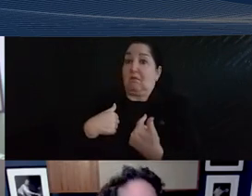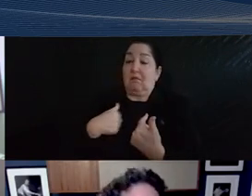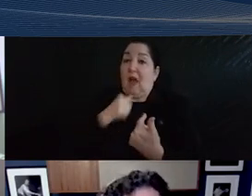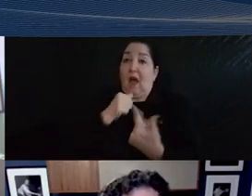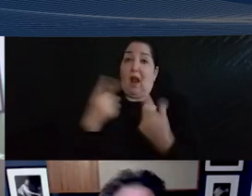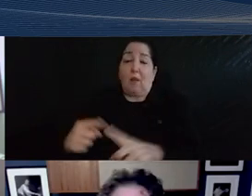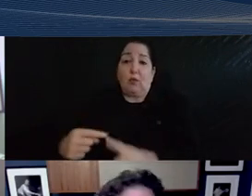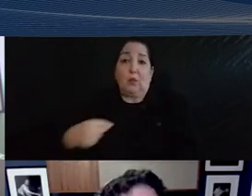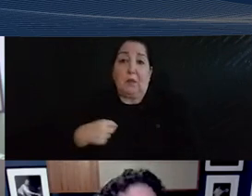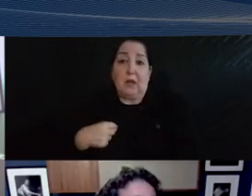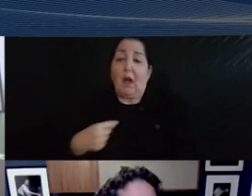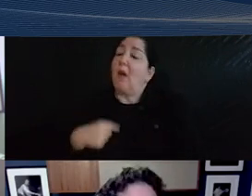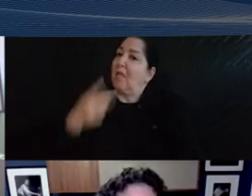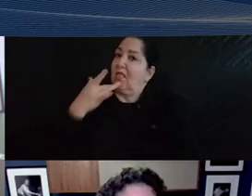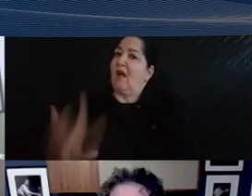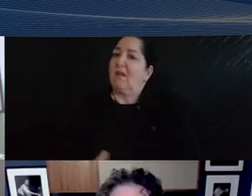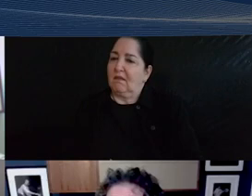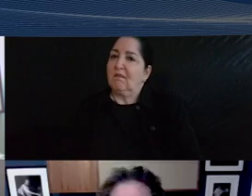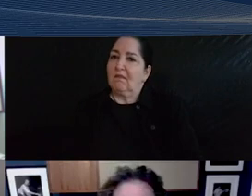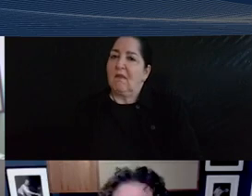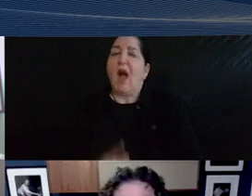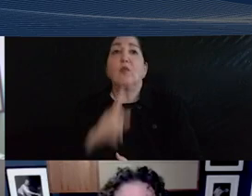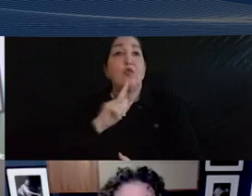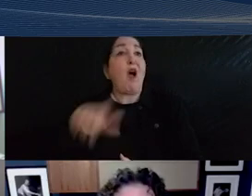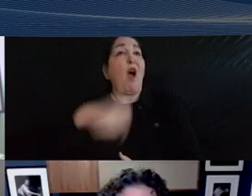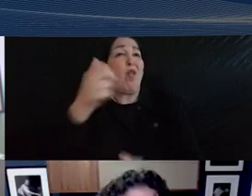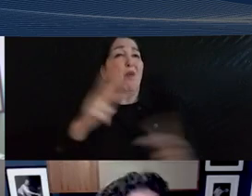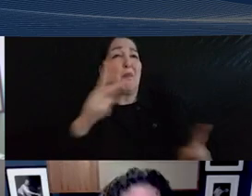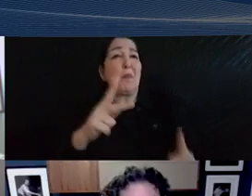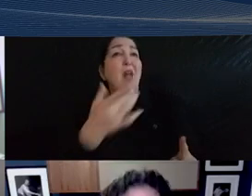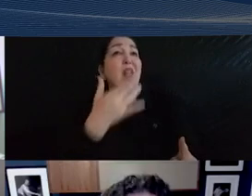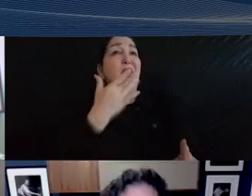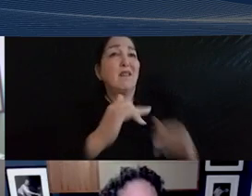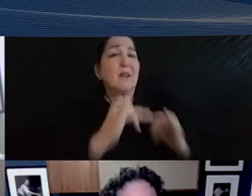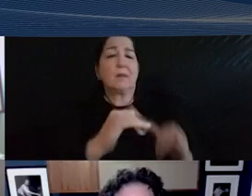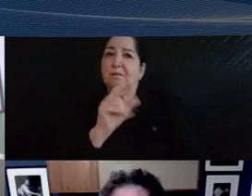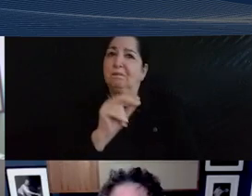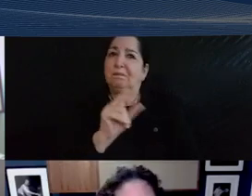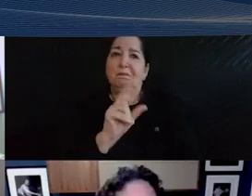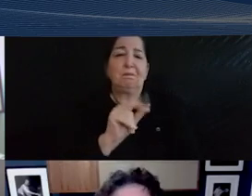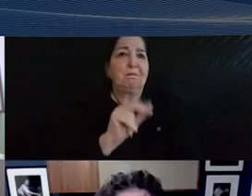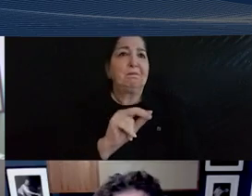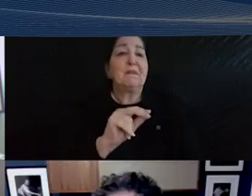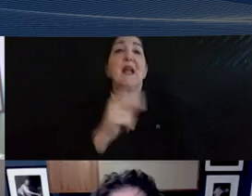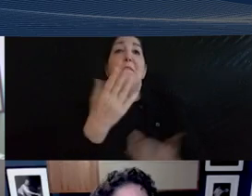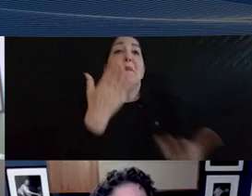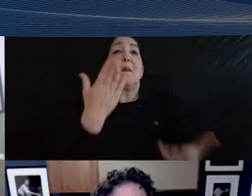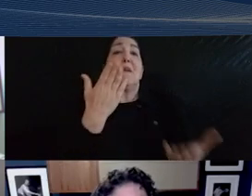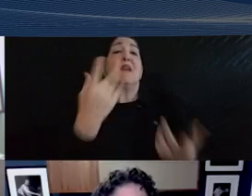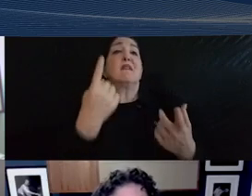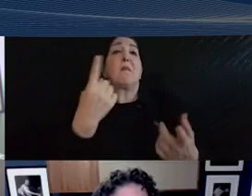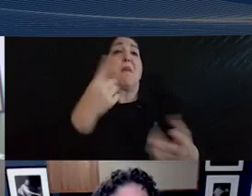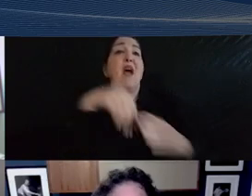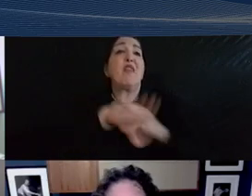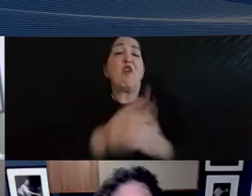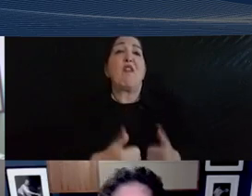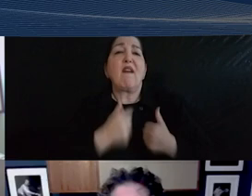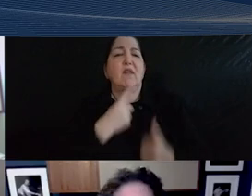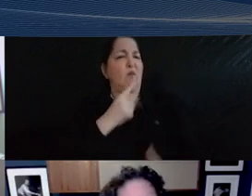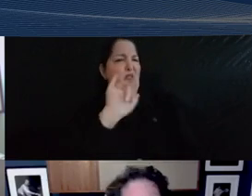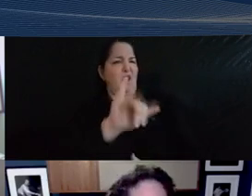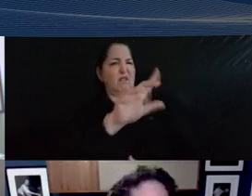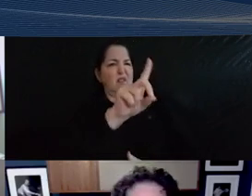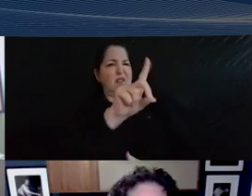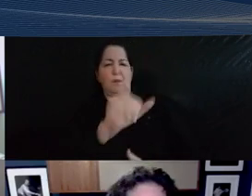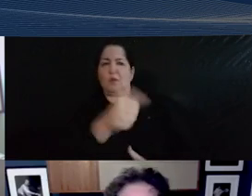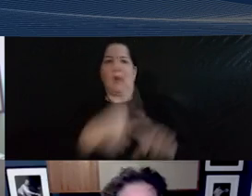so lucky because I'm sure that there are people that aren't that lucky. I'm sure that there are people who might say, that's a disability or that